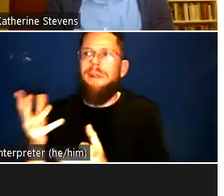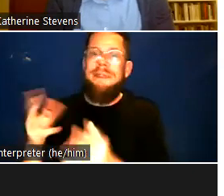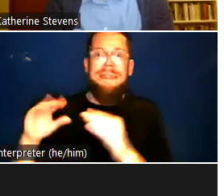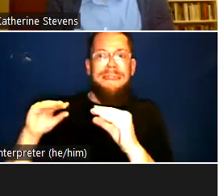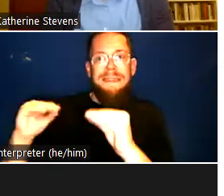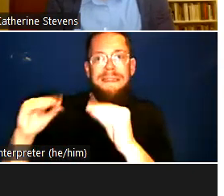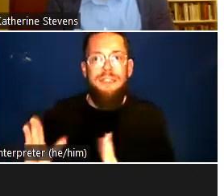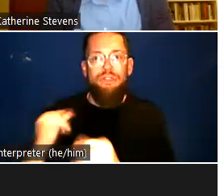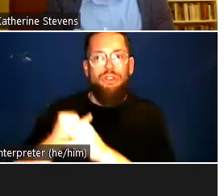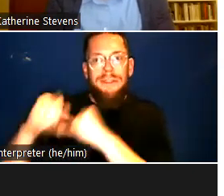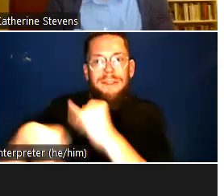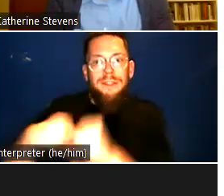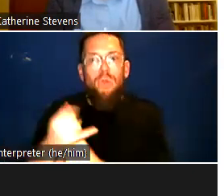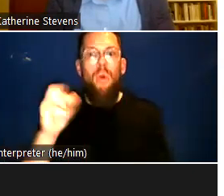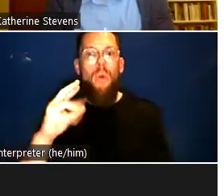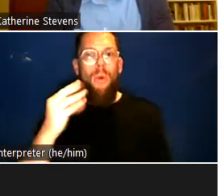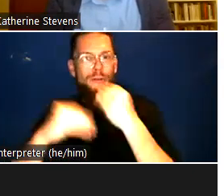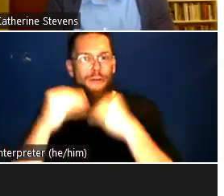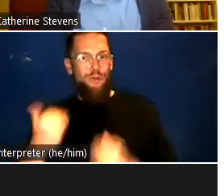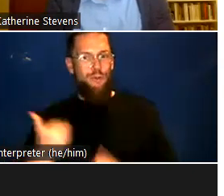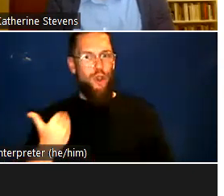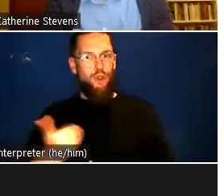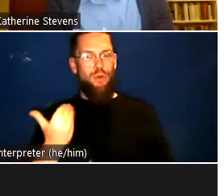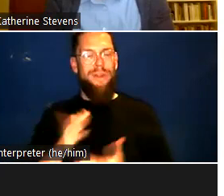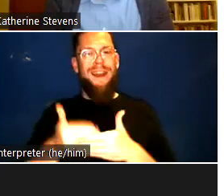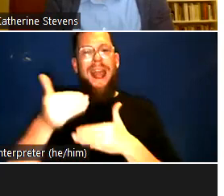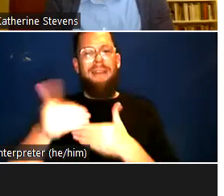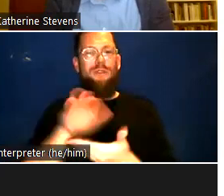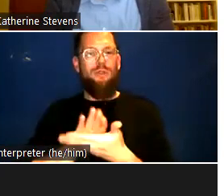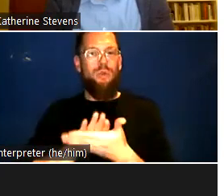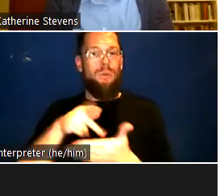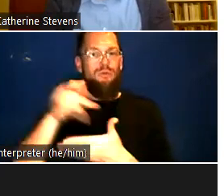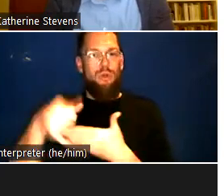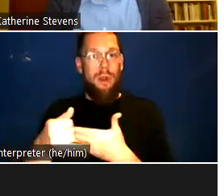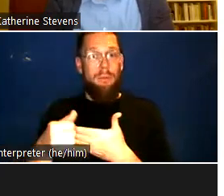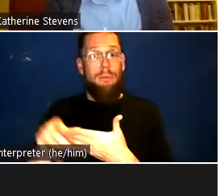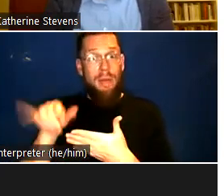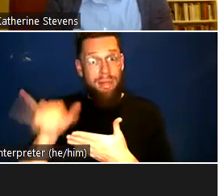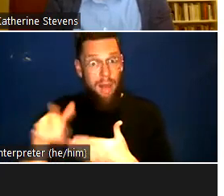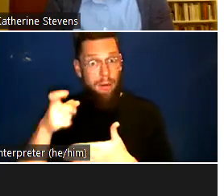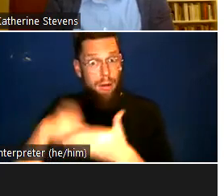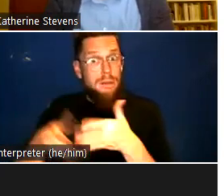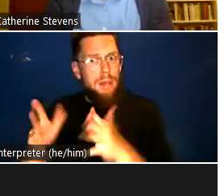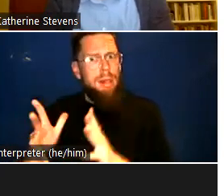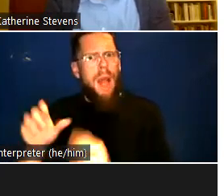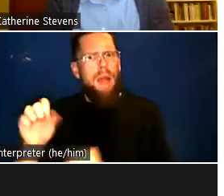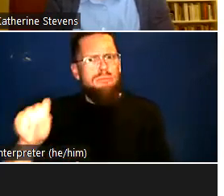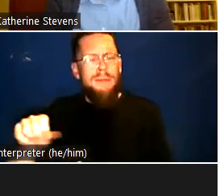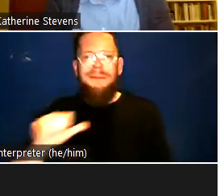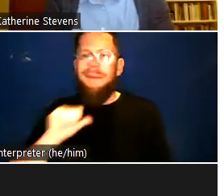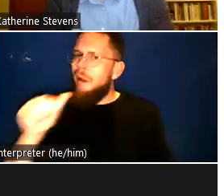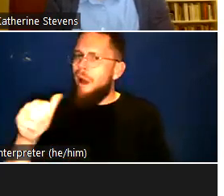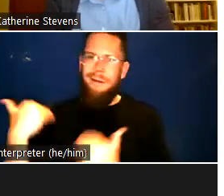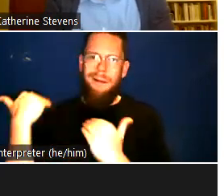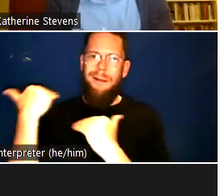or food for youth in an after-school program. Those costs are allowed, and we don't put a specific cap on them. We simply